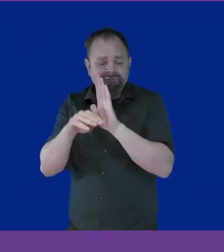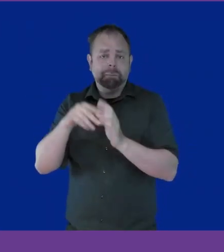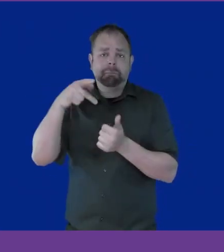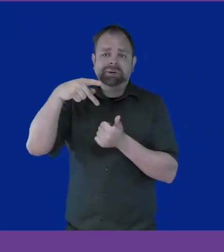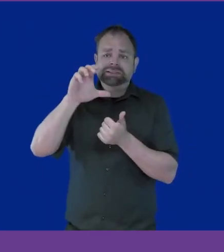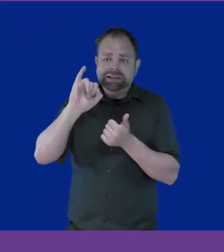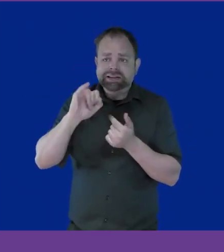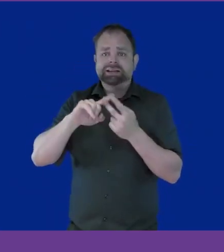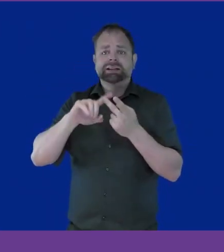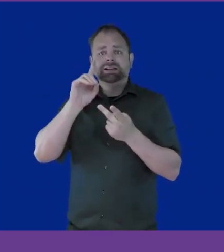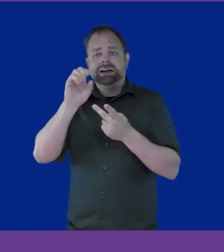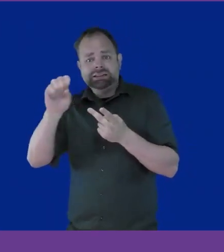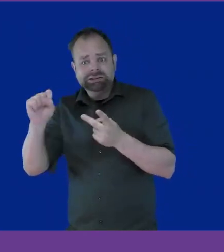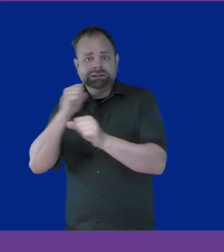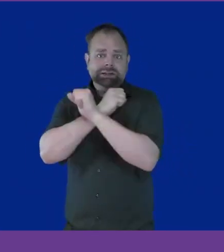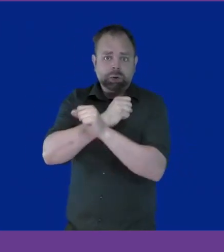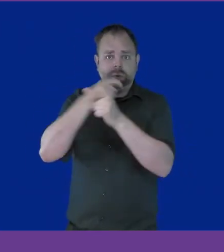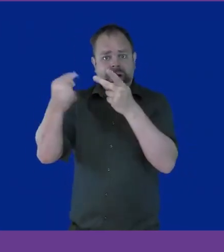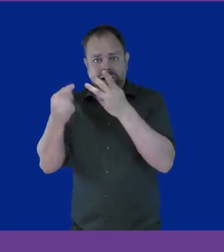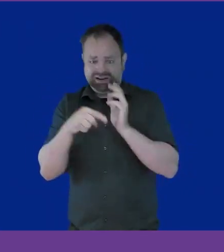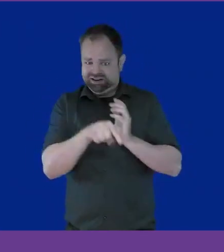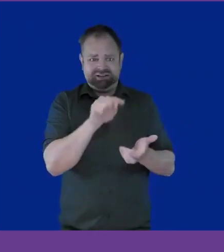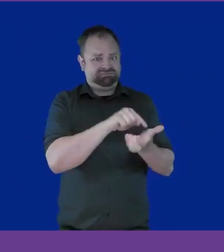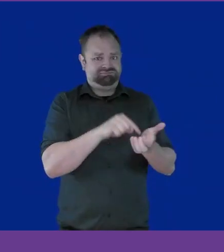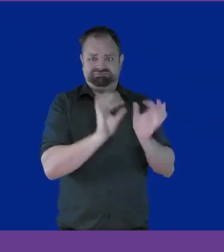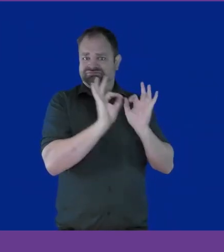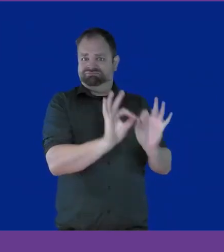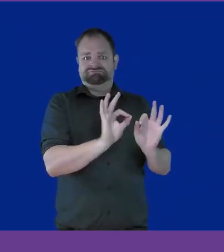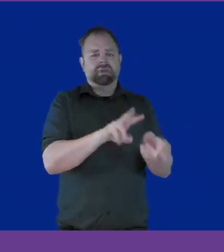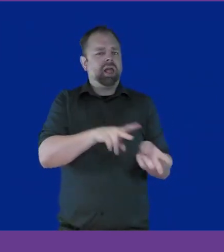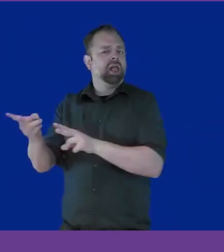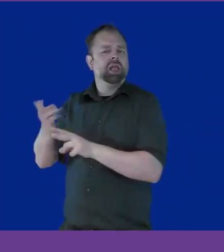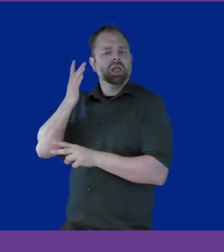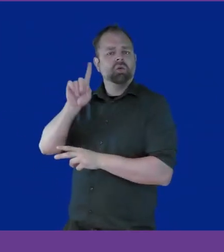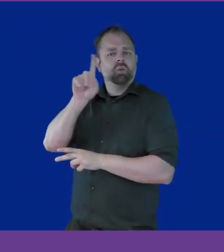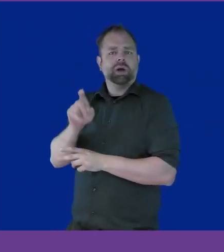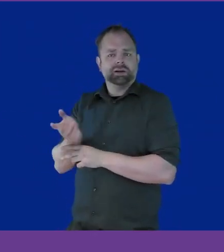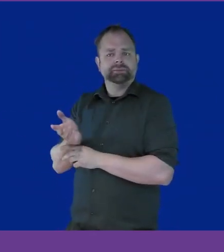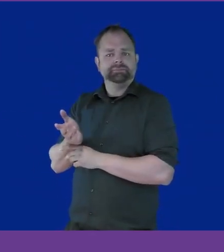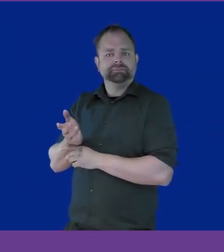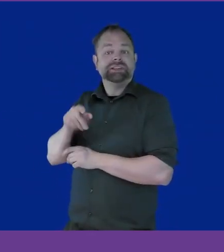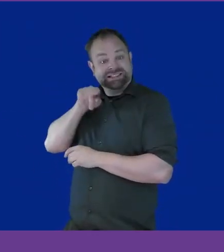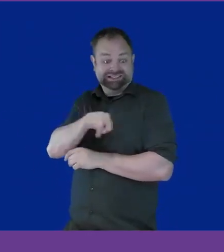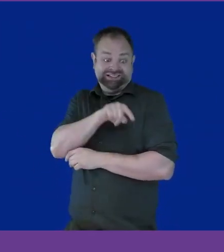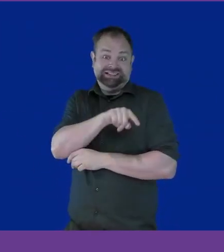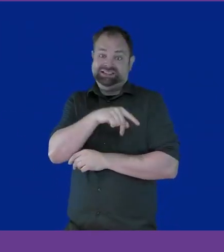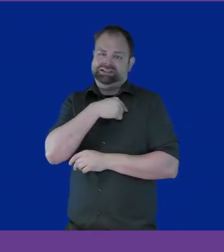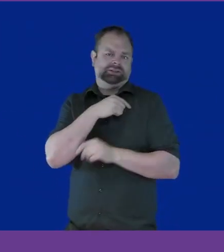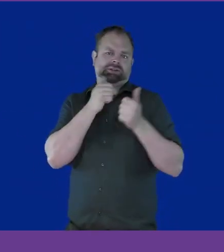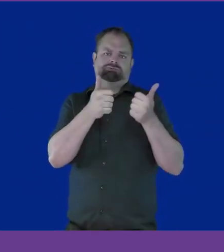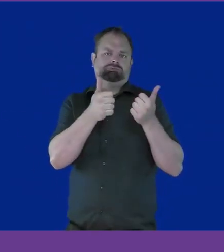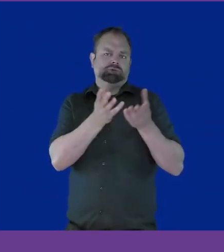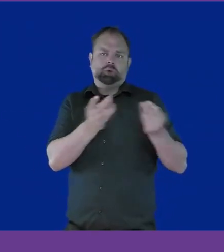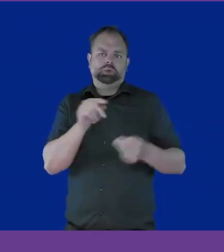I think there could be a lot done to improve usability. I think education was mentioned here earlier as an important thing. It's